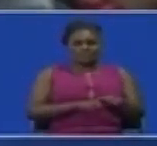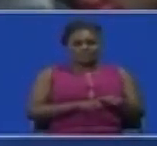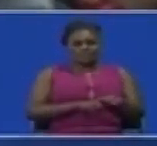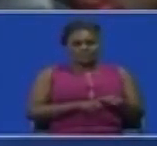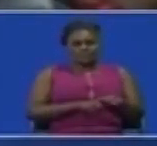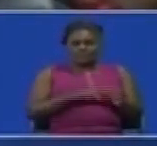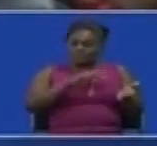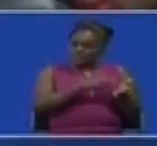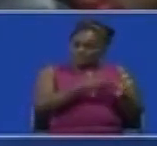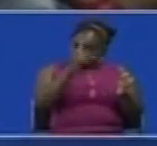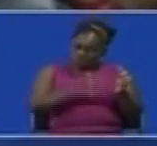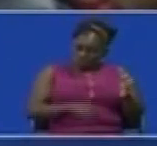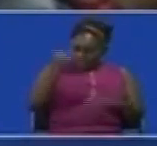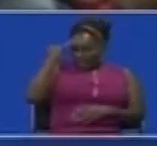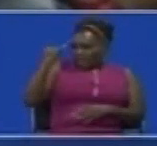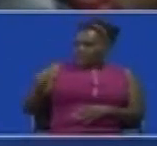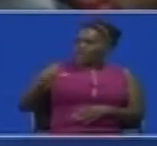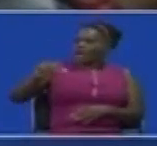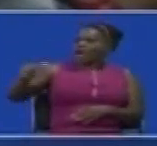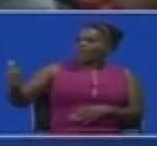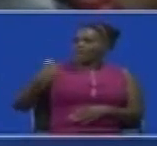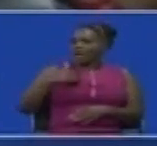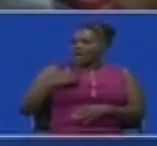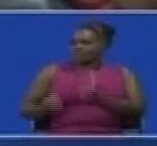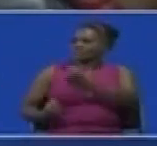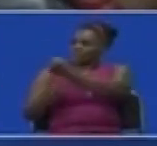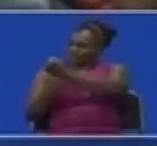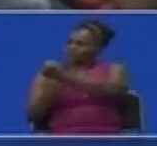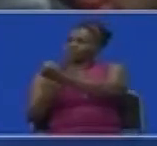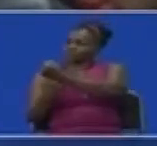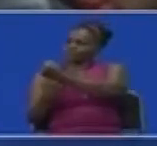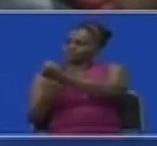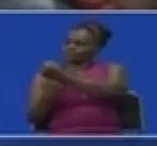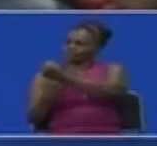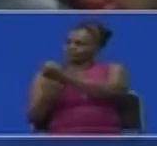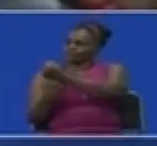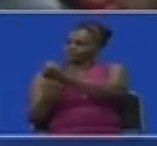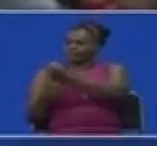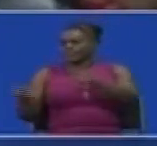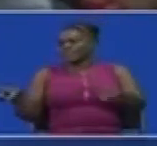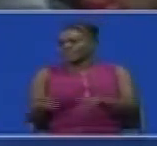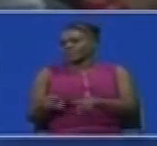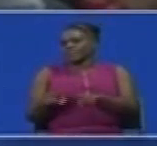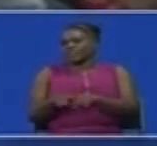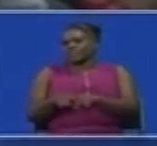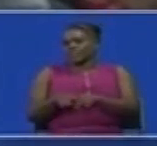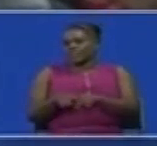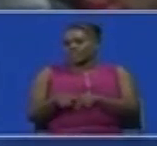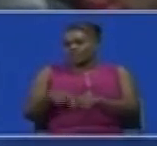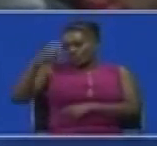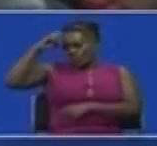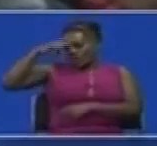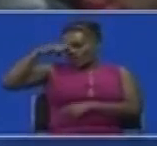another, and therefore the idea of having a standby alternative would always be a